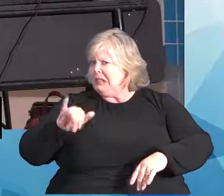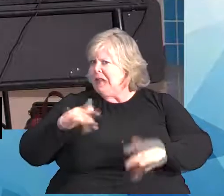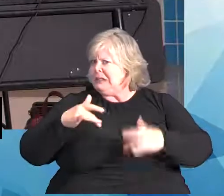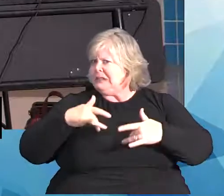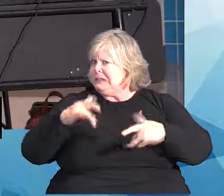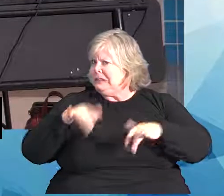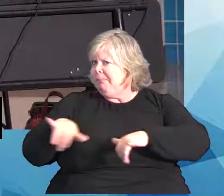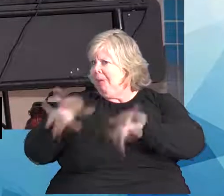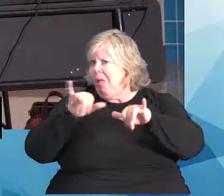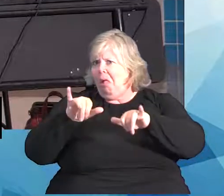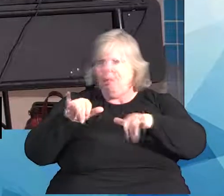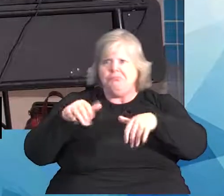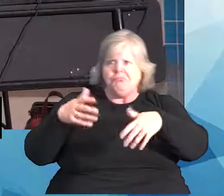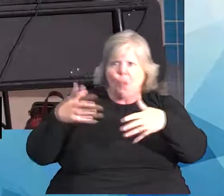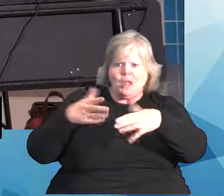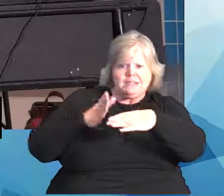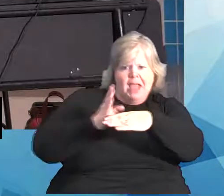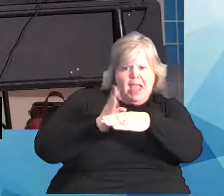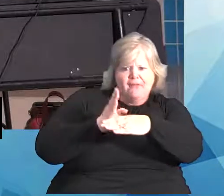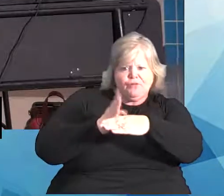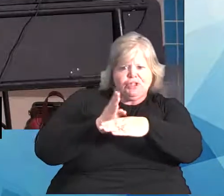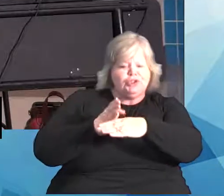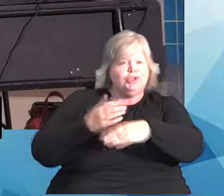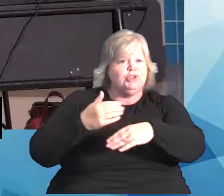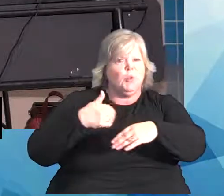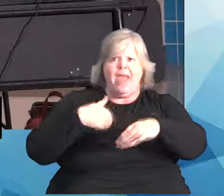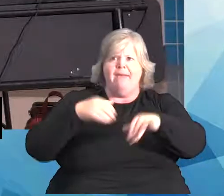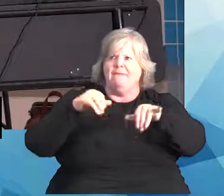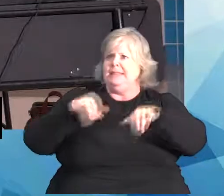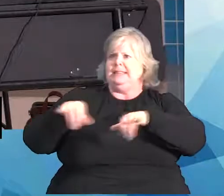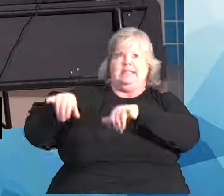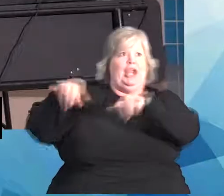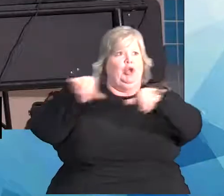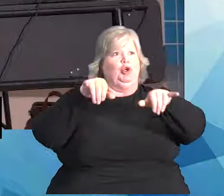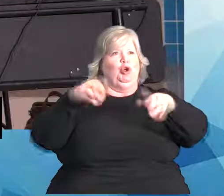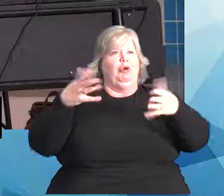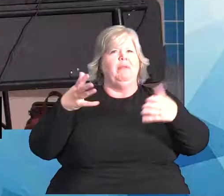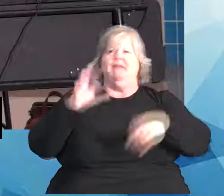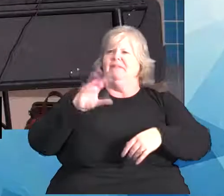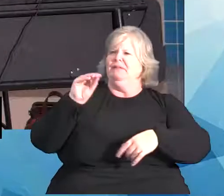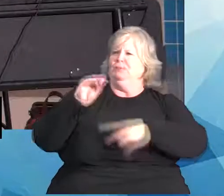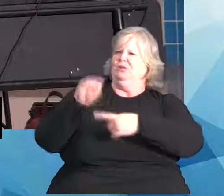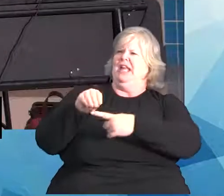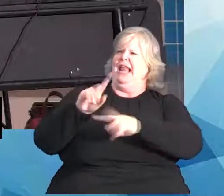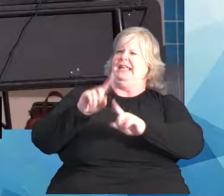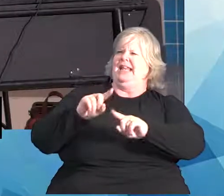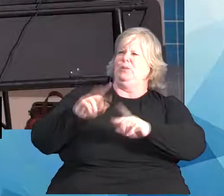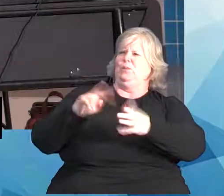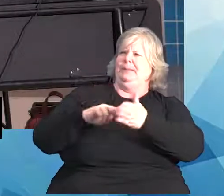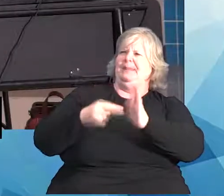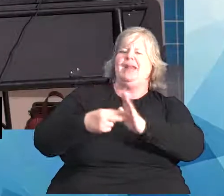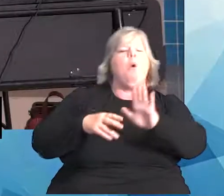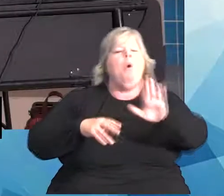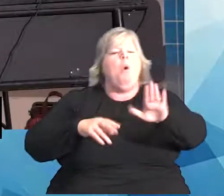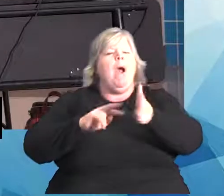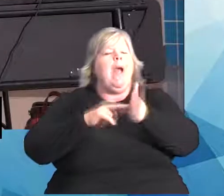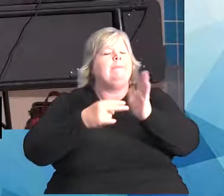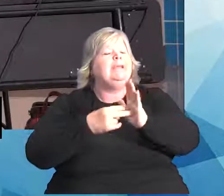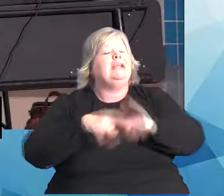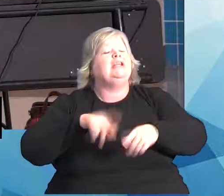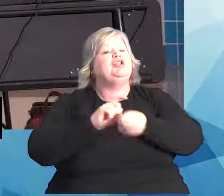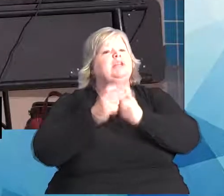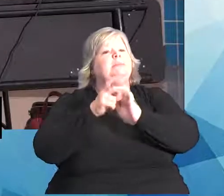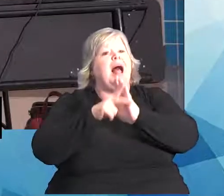is average? Is there some sort of standard? What is this 50% attendance? I meant if we were to change the policy to